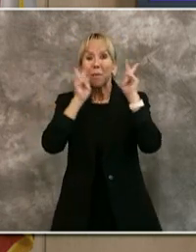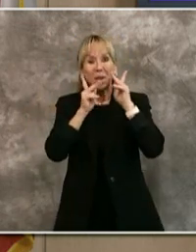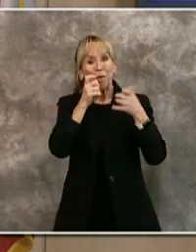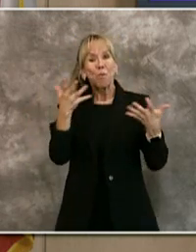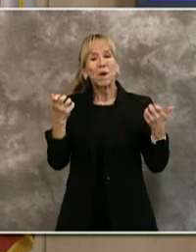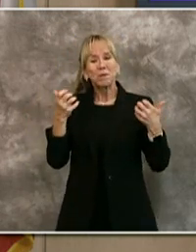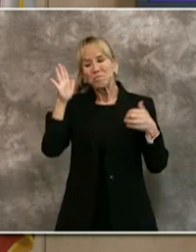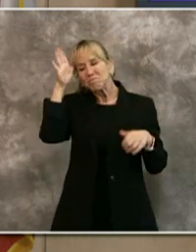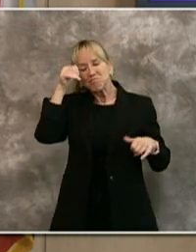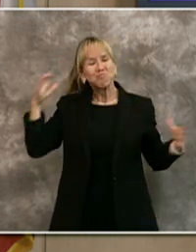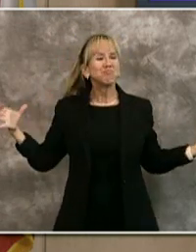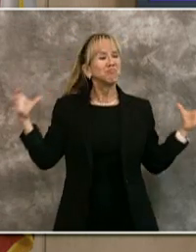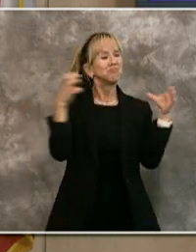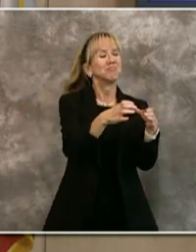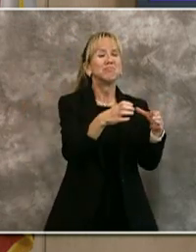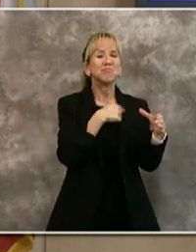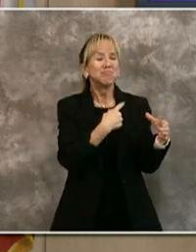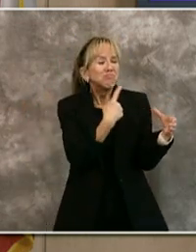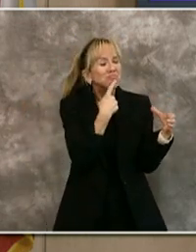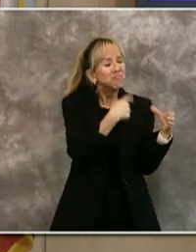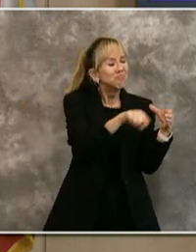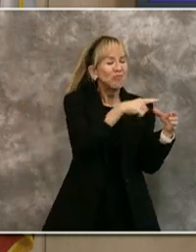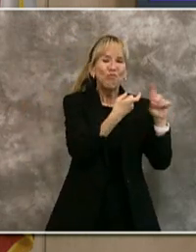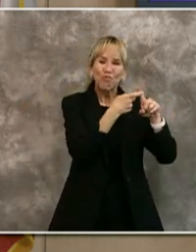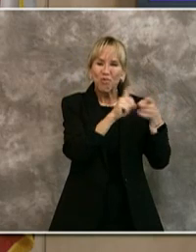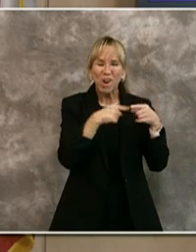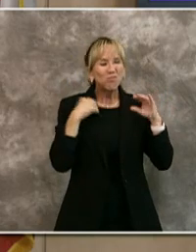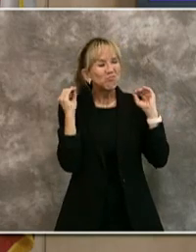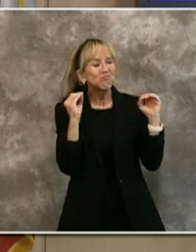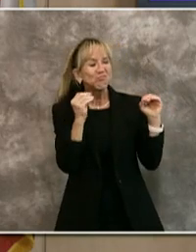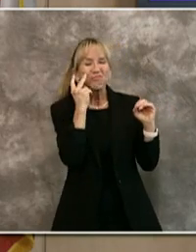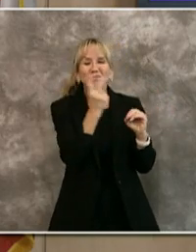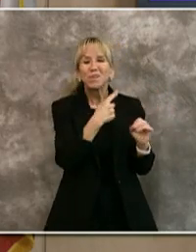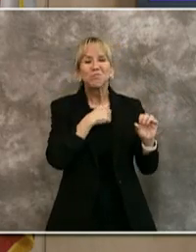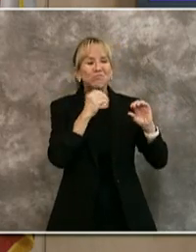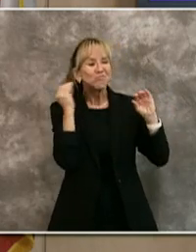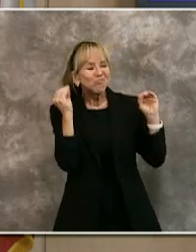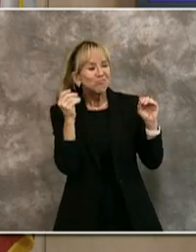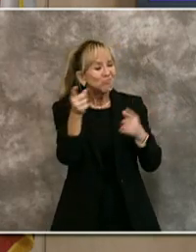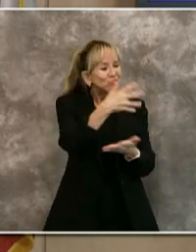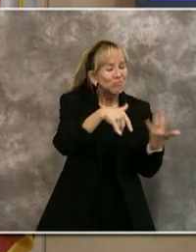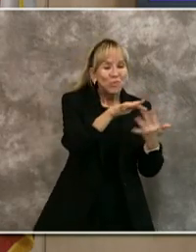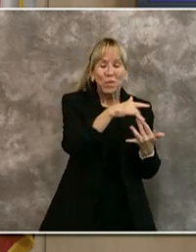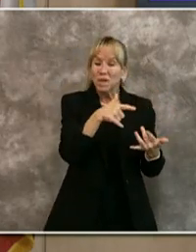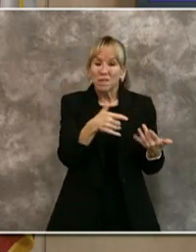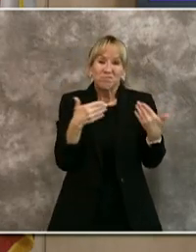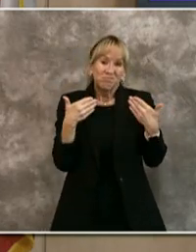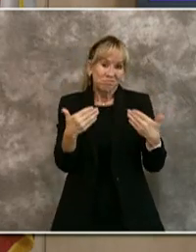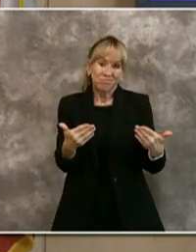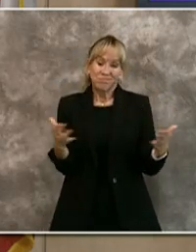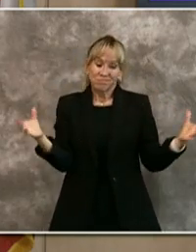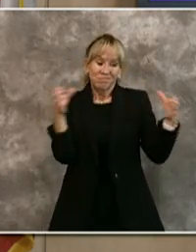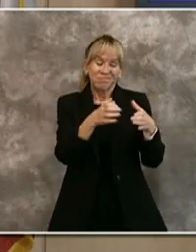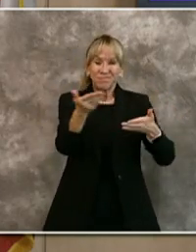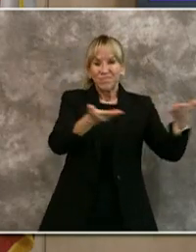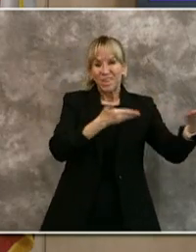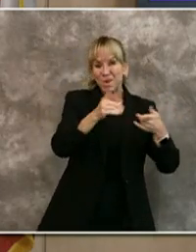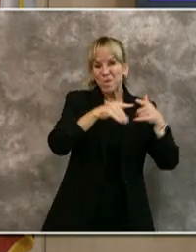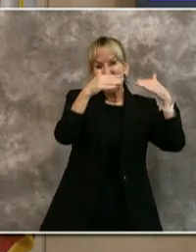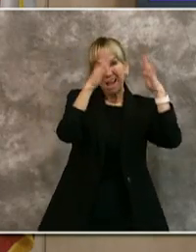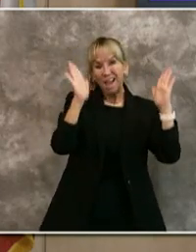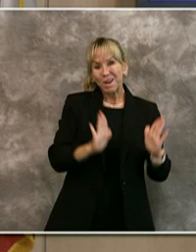to get together with friends after a period of not being able to do so are having gatherings